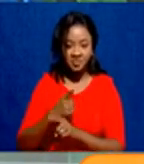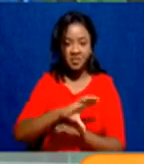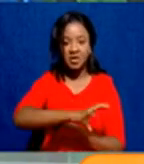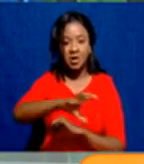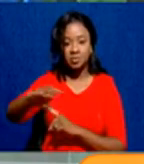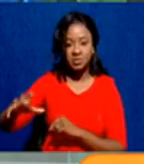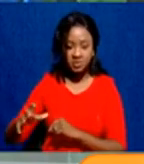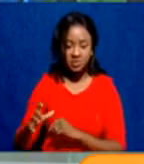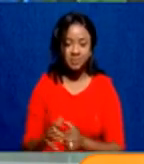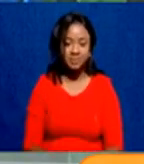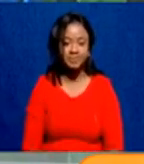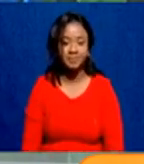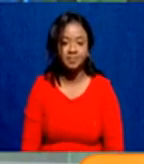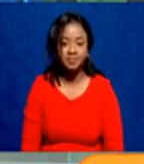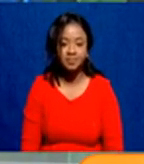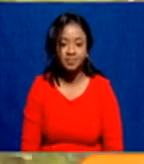the country on the same.